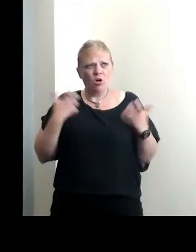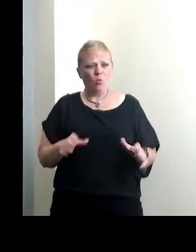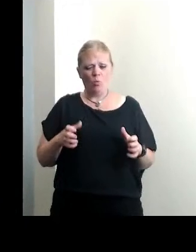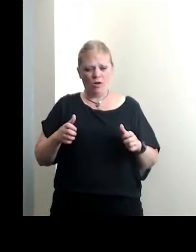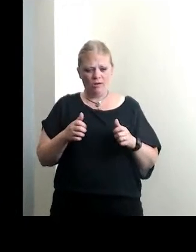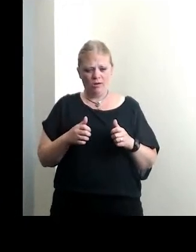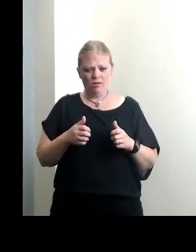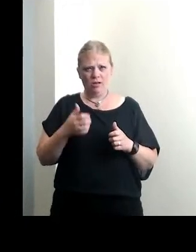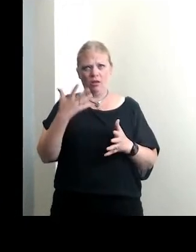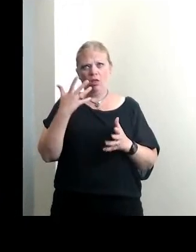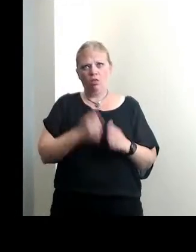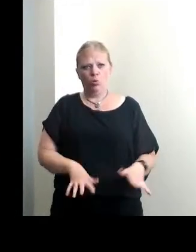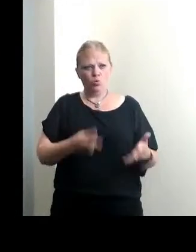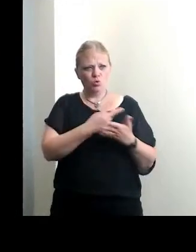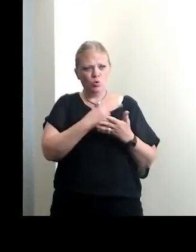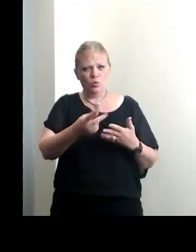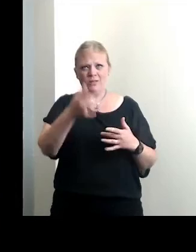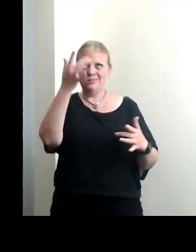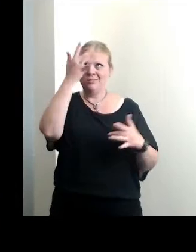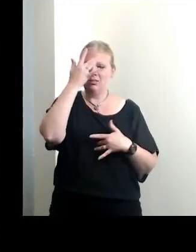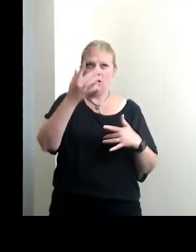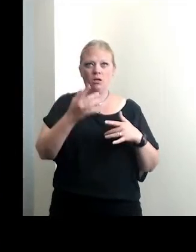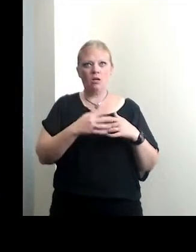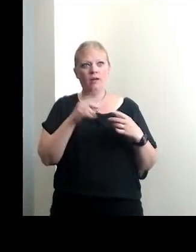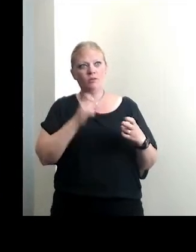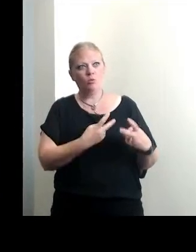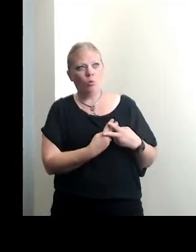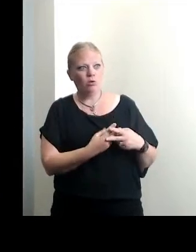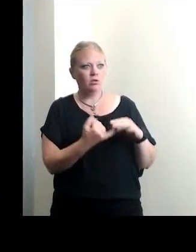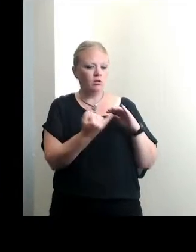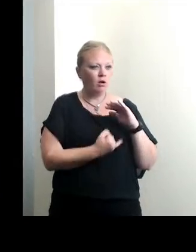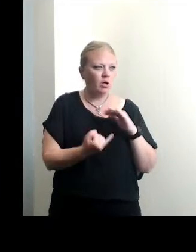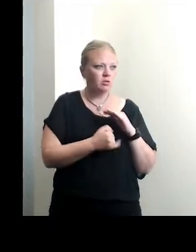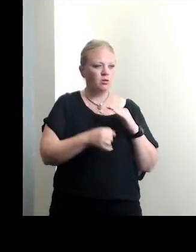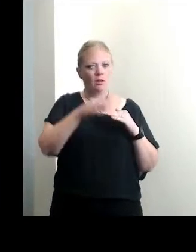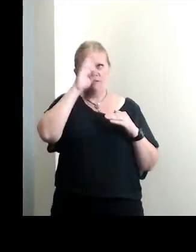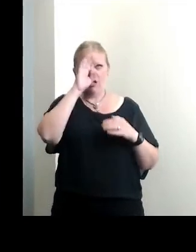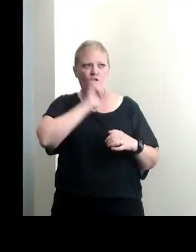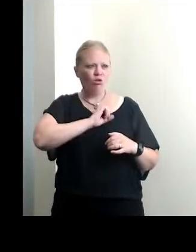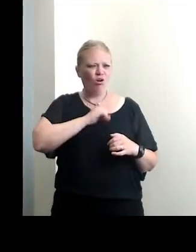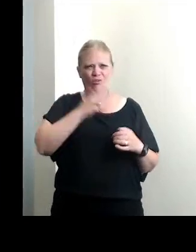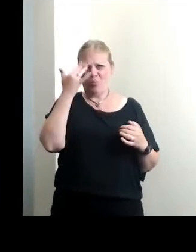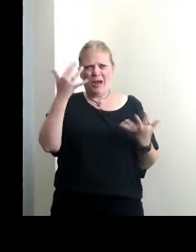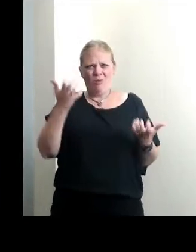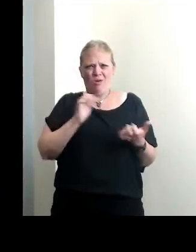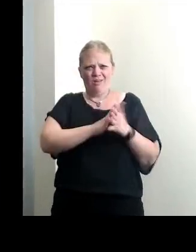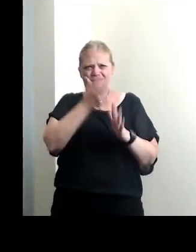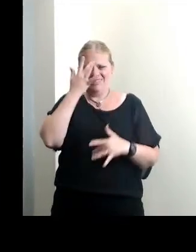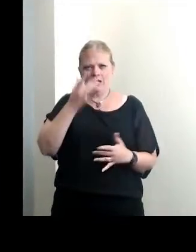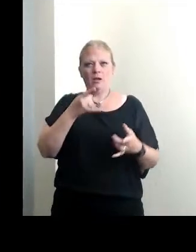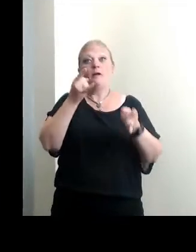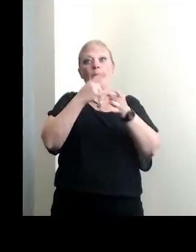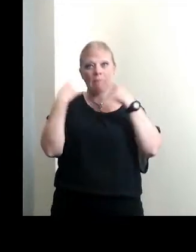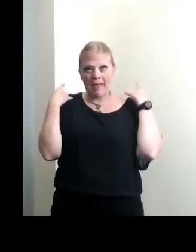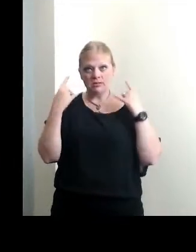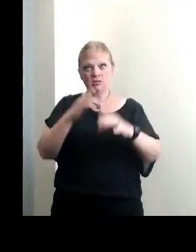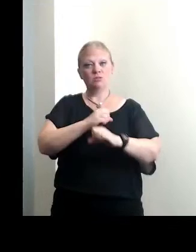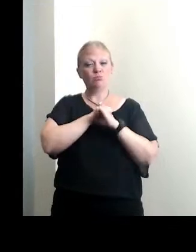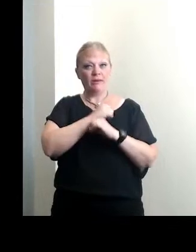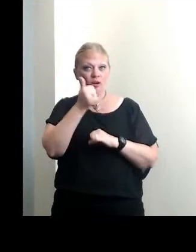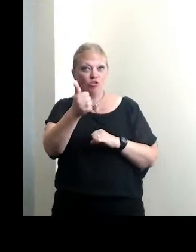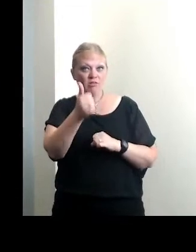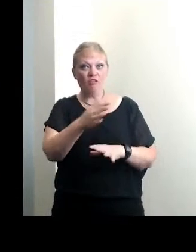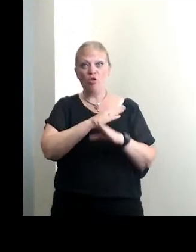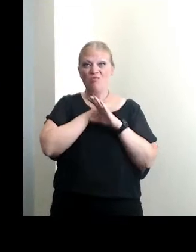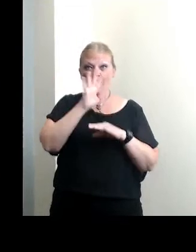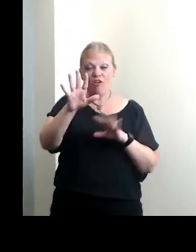weeks sick, having to quarantine with a fever and a cough. So why would I want to get sick? Mask up. Protect yourselves,